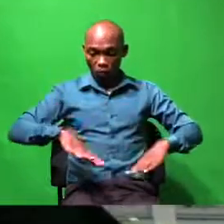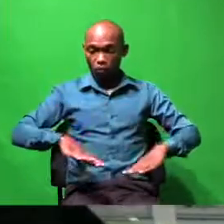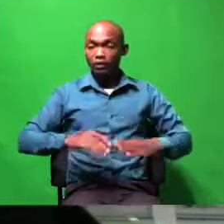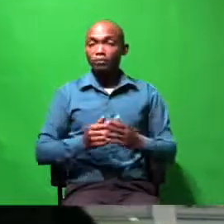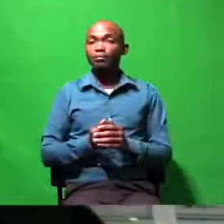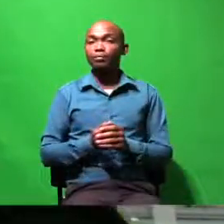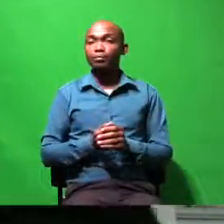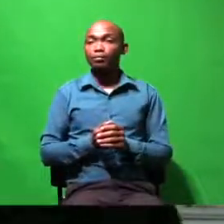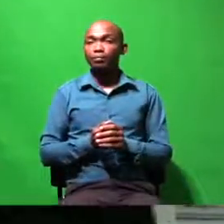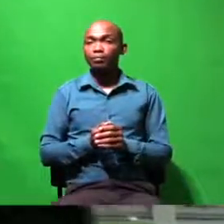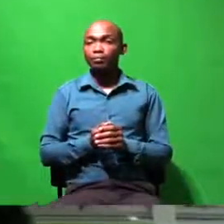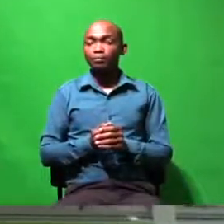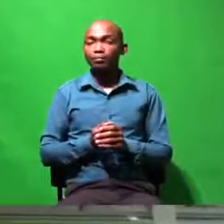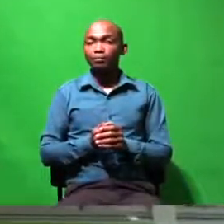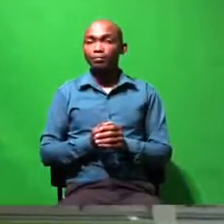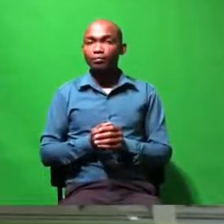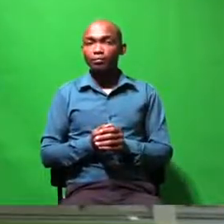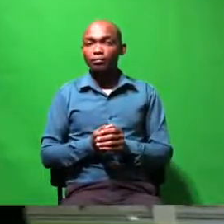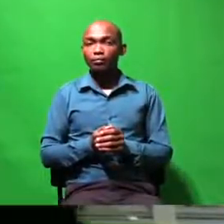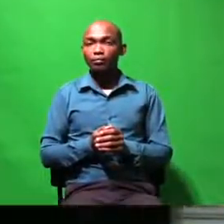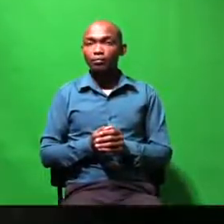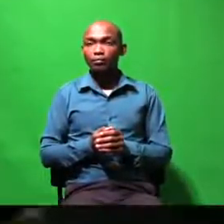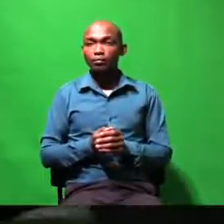formed in our body.